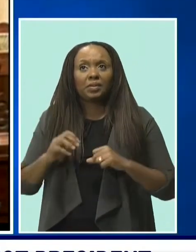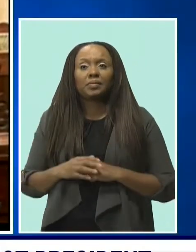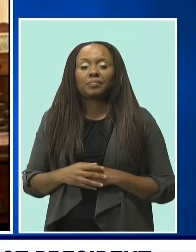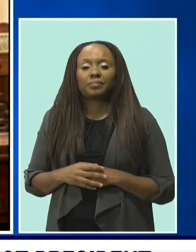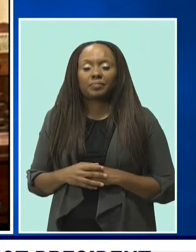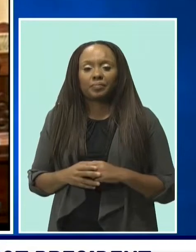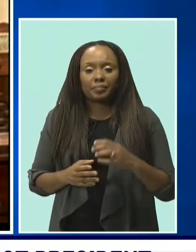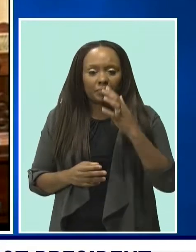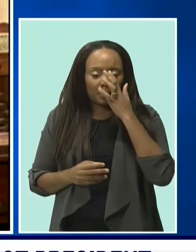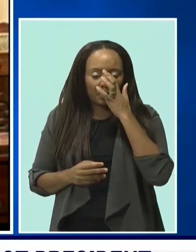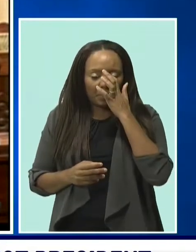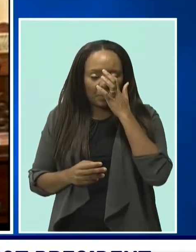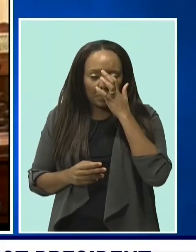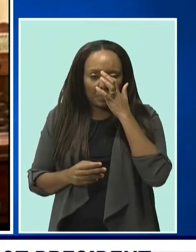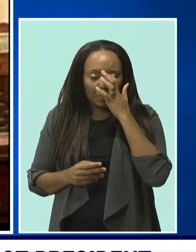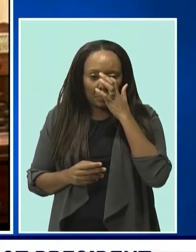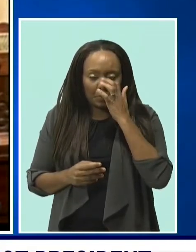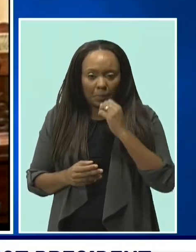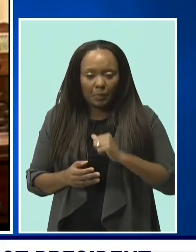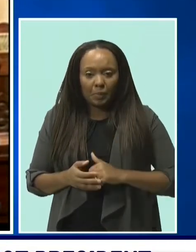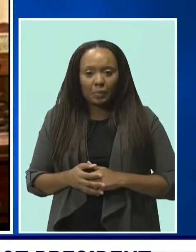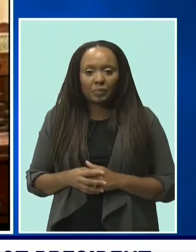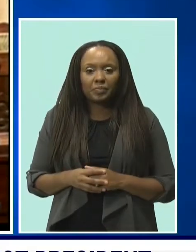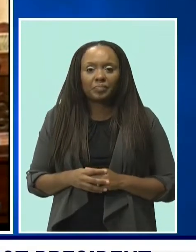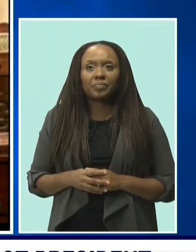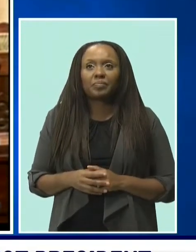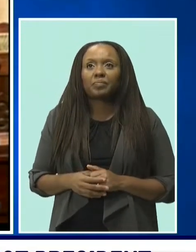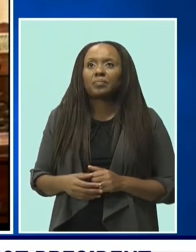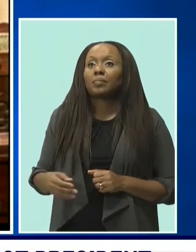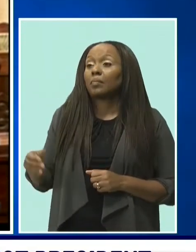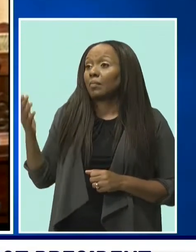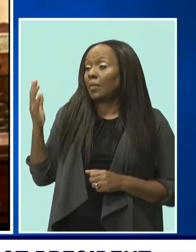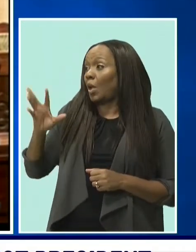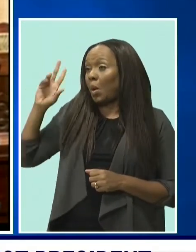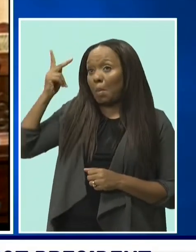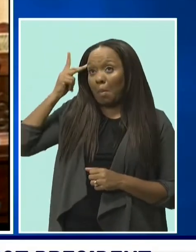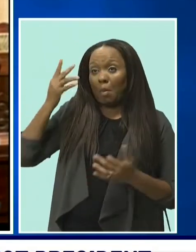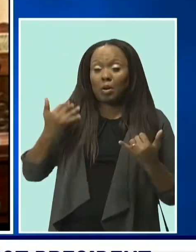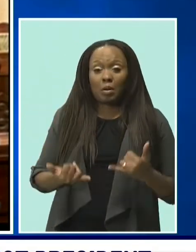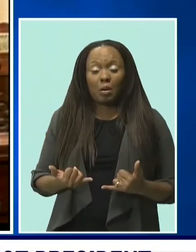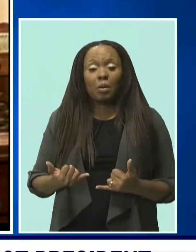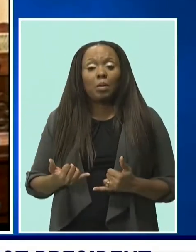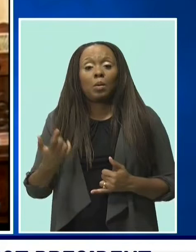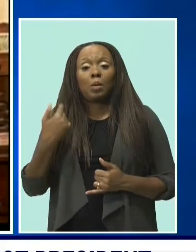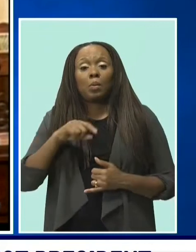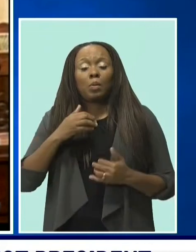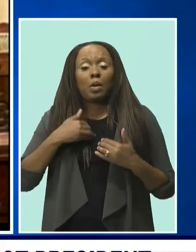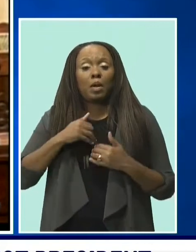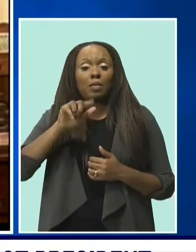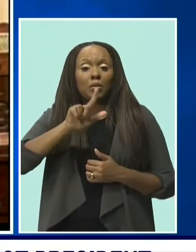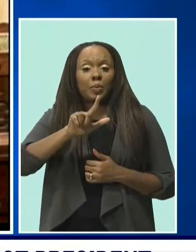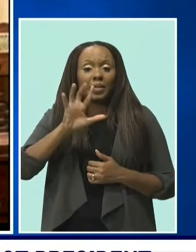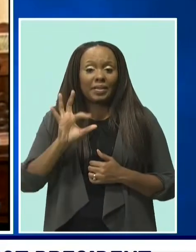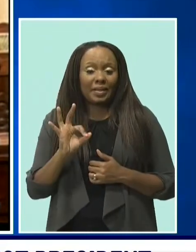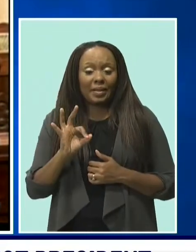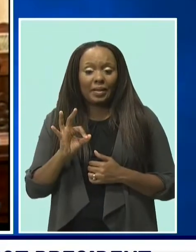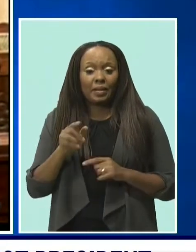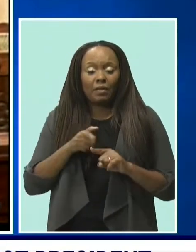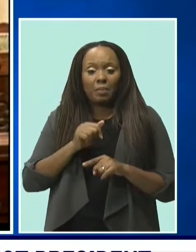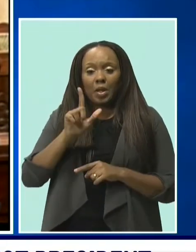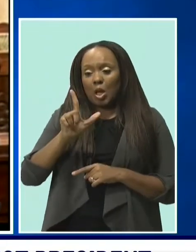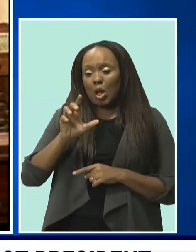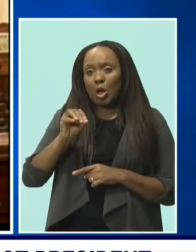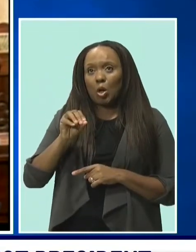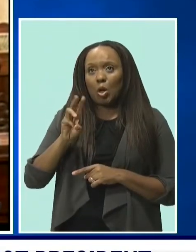how Parliament is configured now. We have 29 in the lower house, and in this